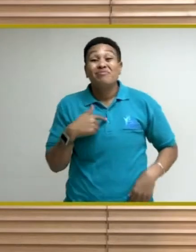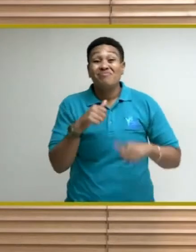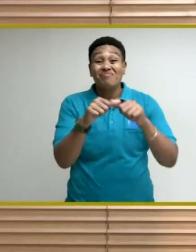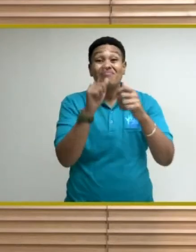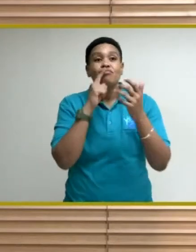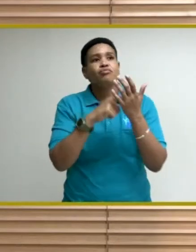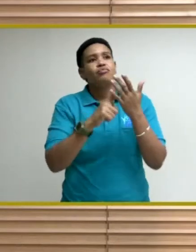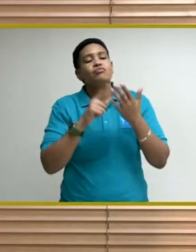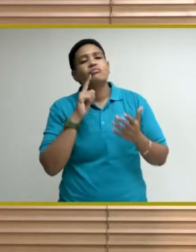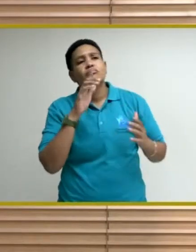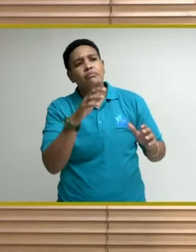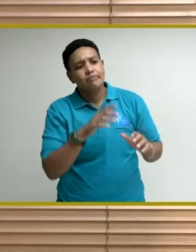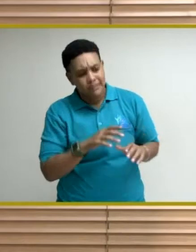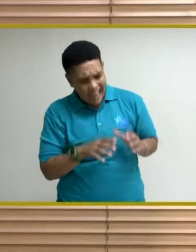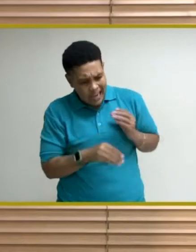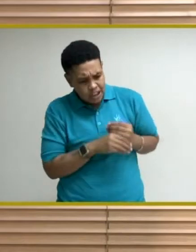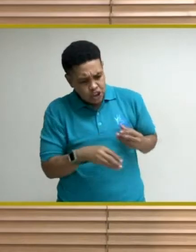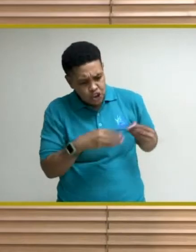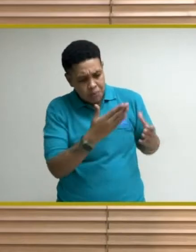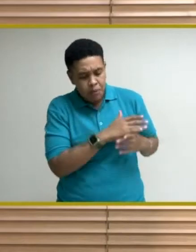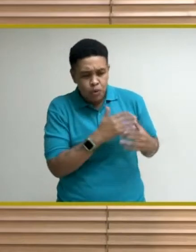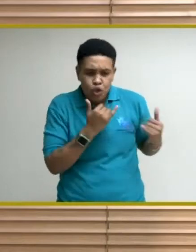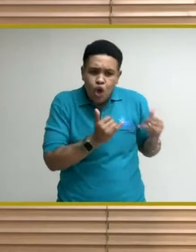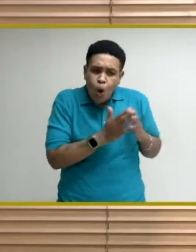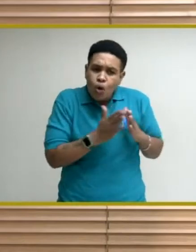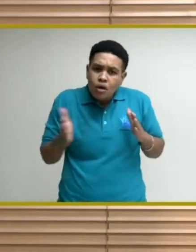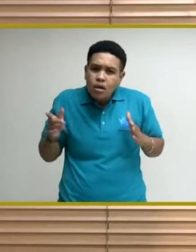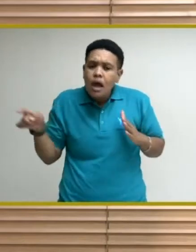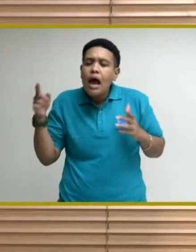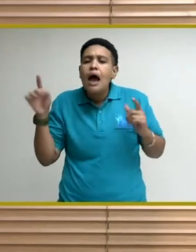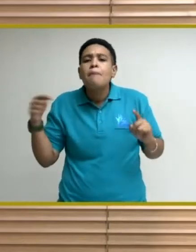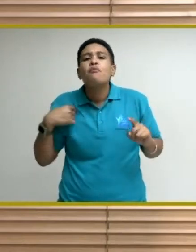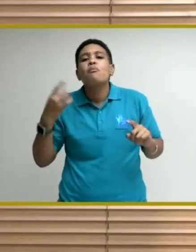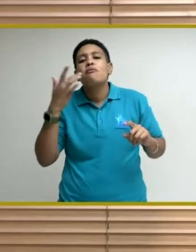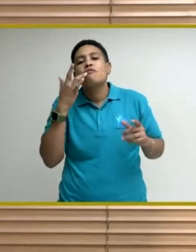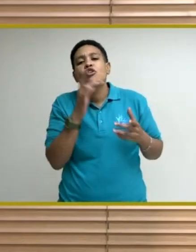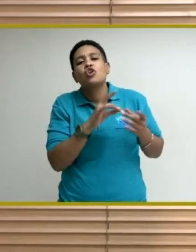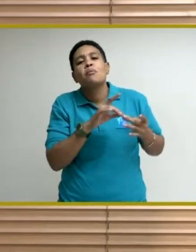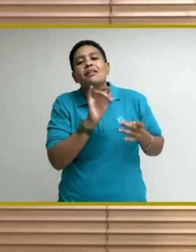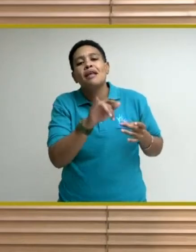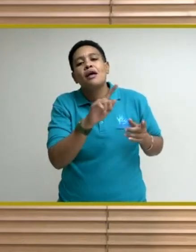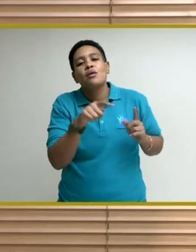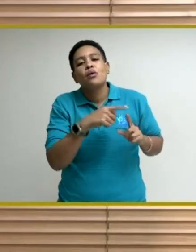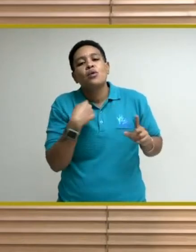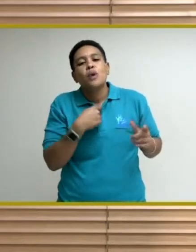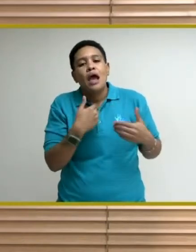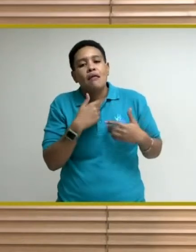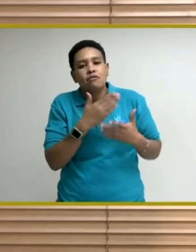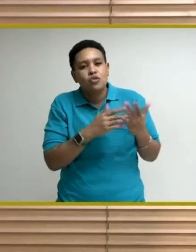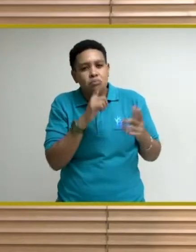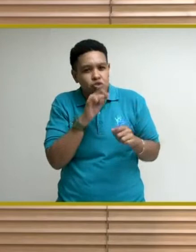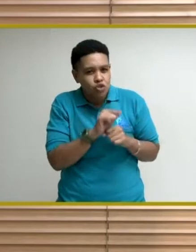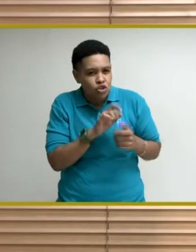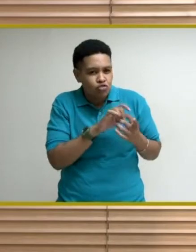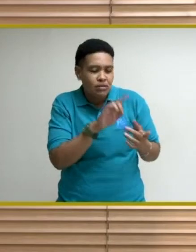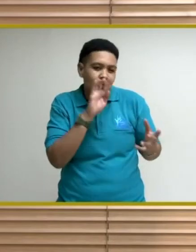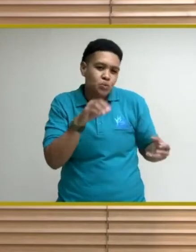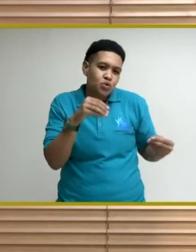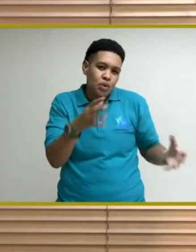additional supplies between now and then. We prefer to comment on that when we have some certainty in the